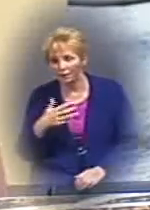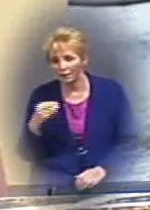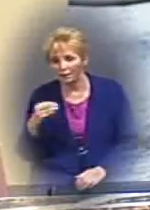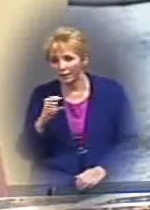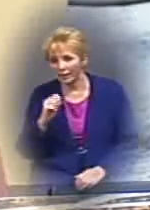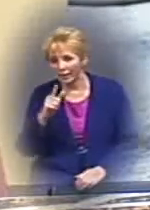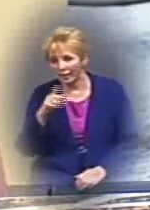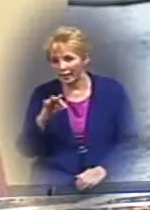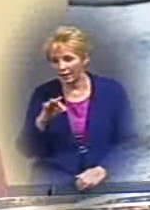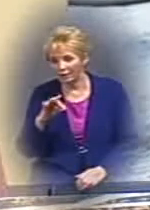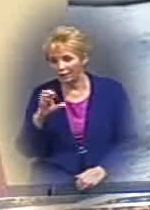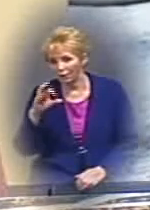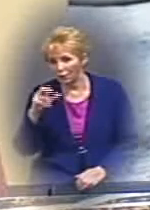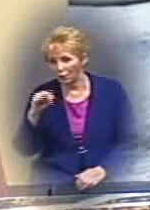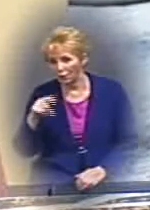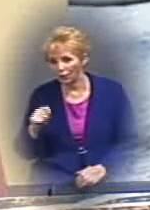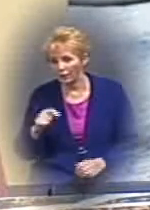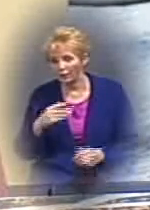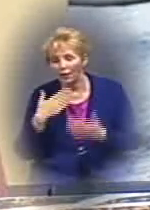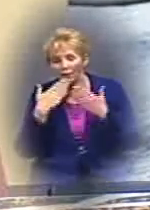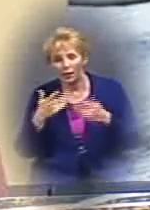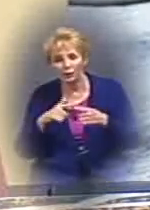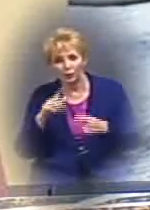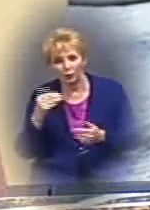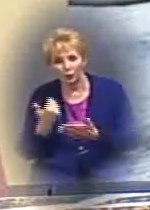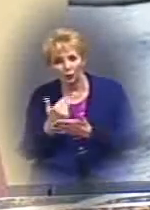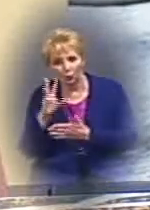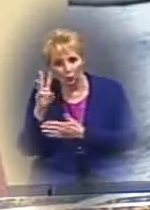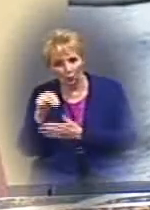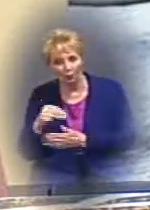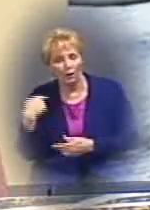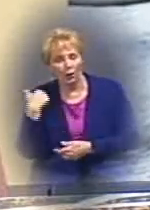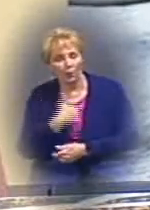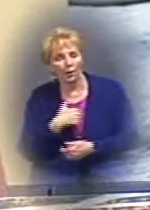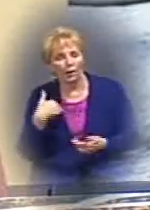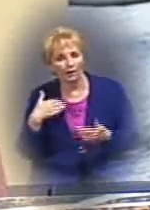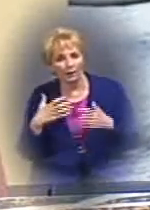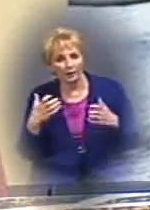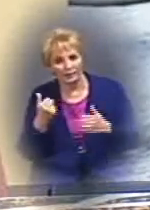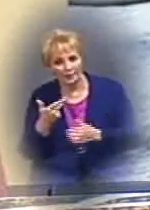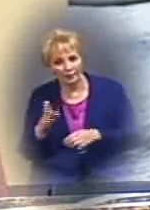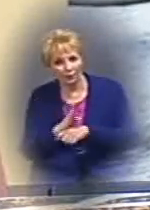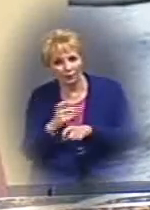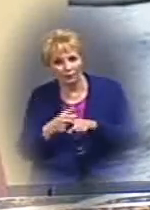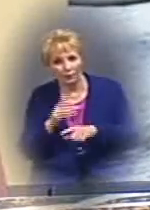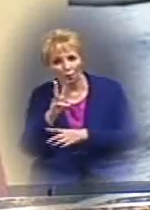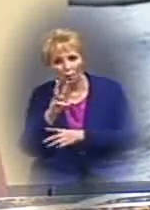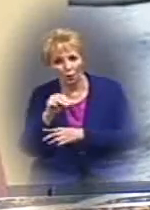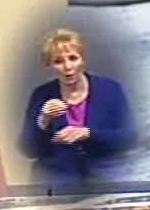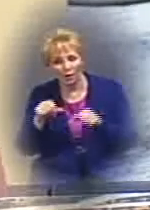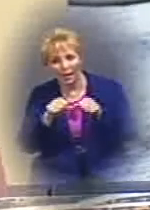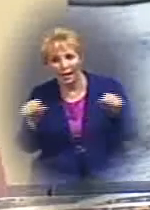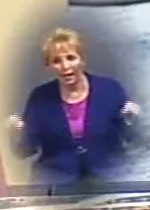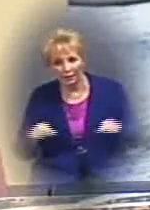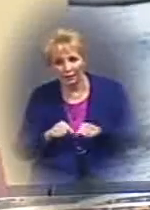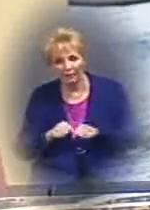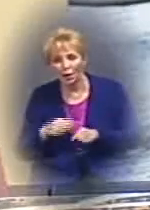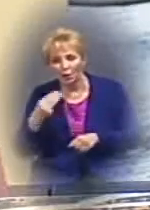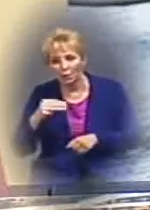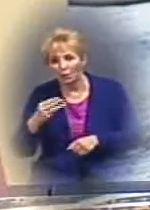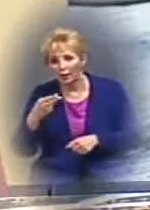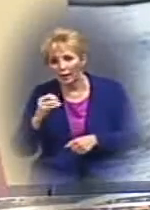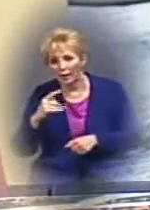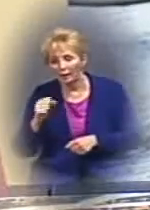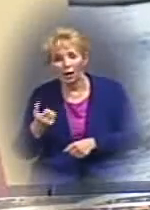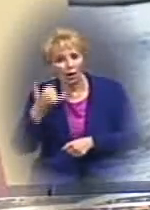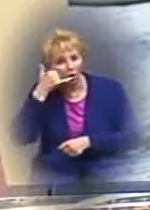Craft Shop, thanks to our new Walmart Center. We have had several different businesses from the Walmart area, the Morganton Heights,